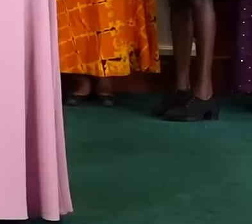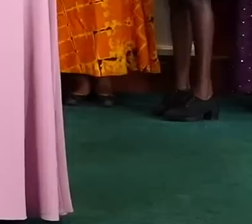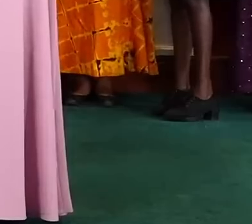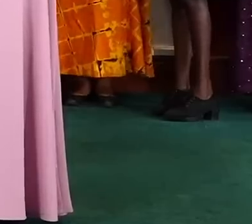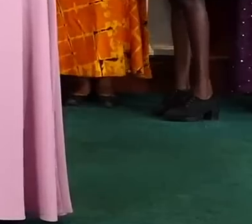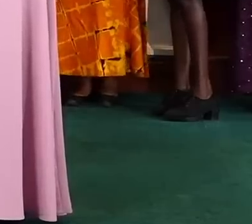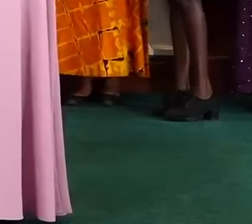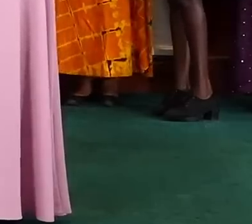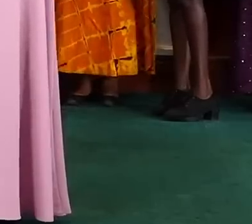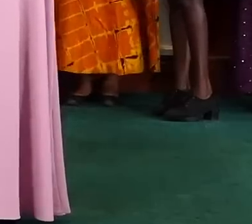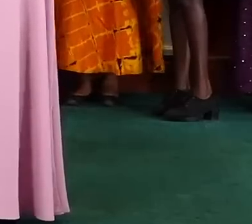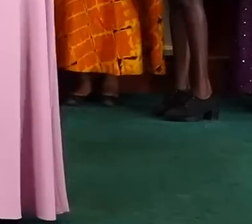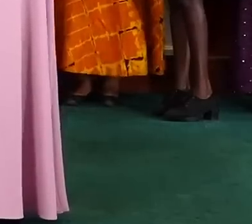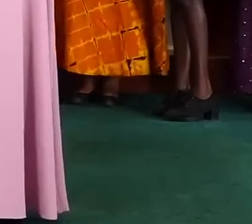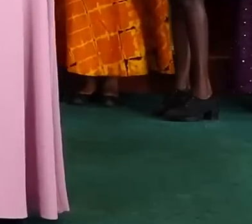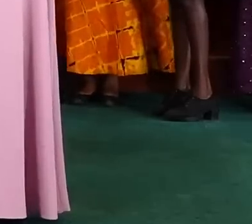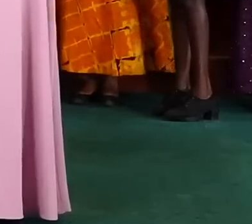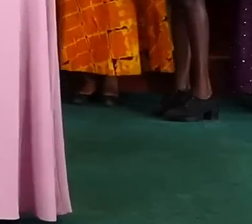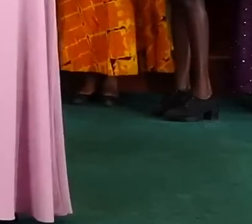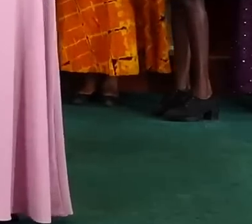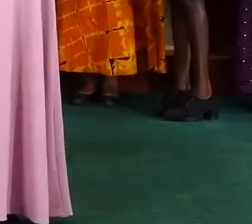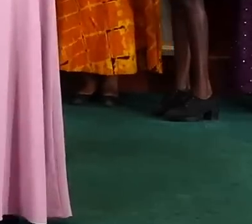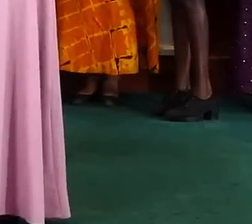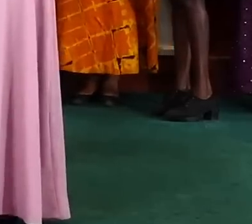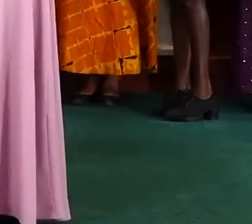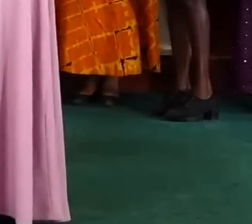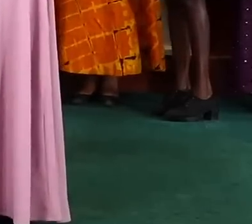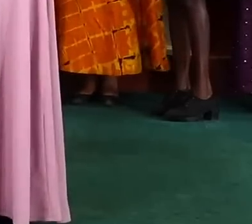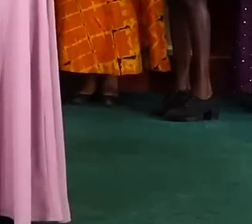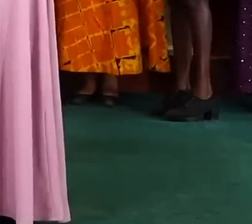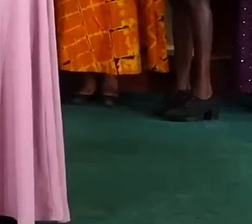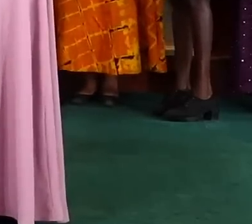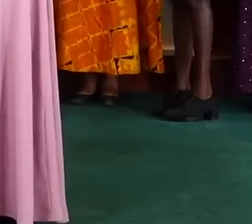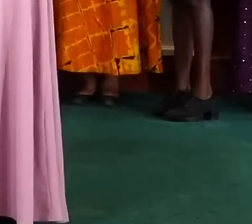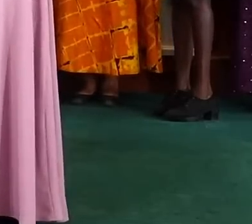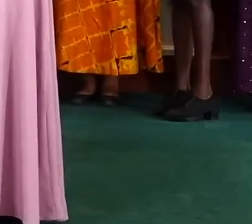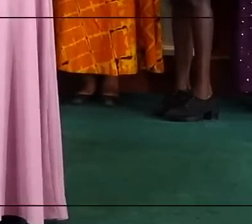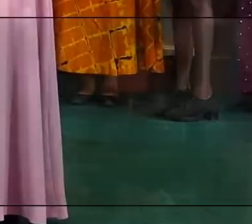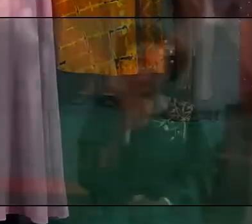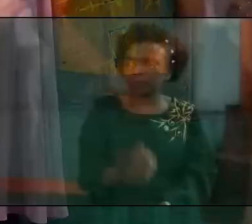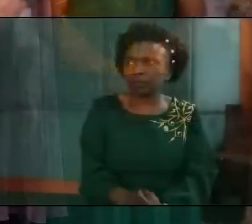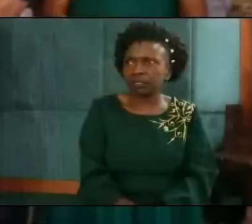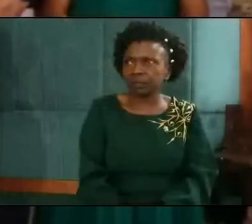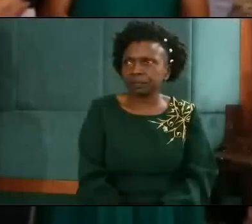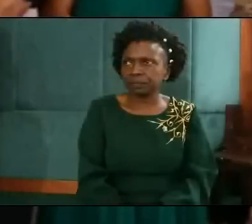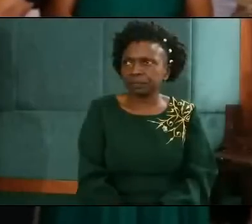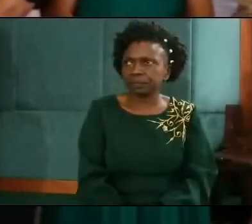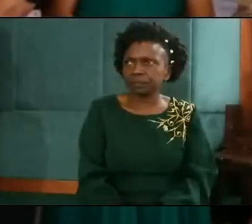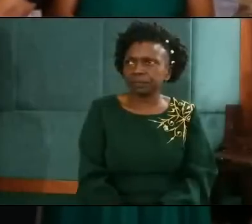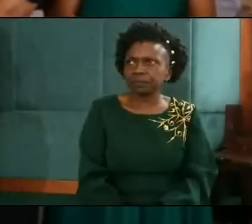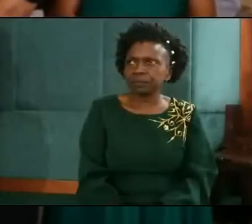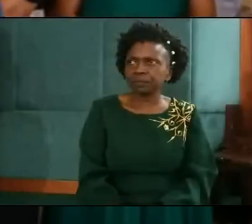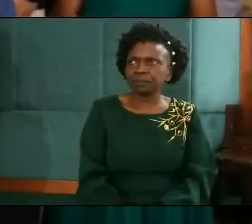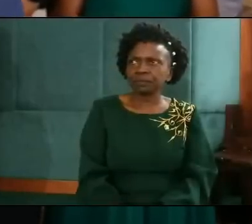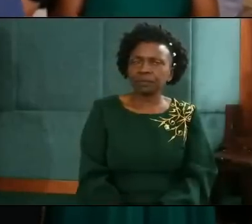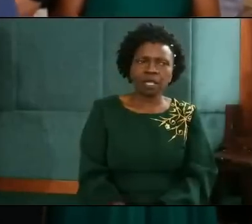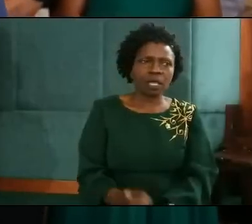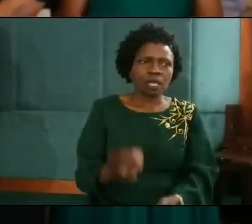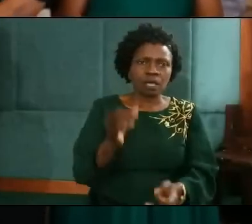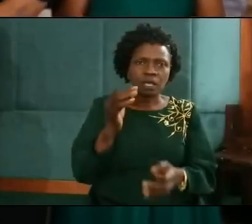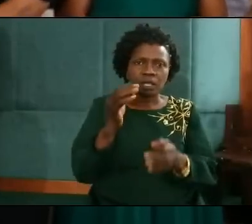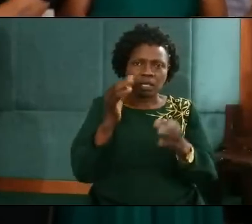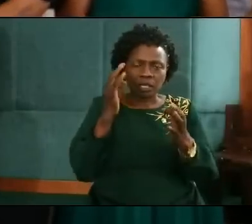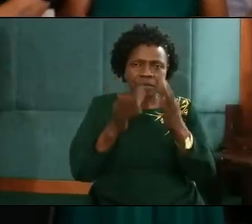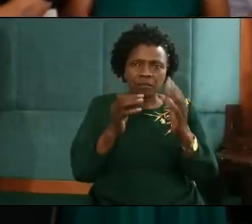else? City of God. If you're in one of the sites outside under the tent, on the